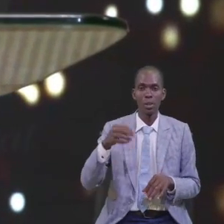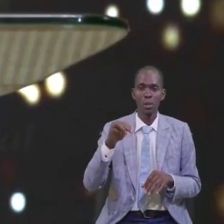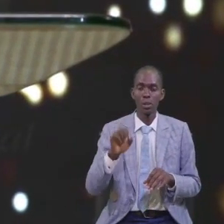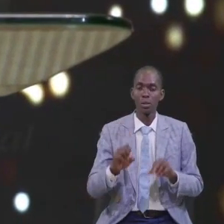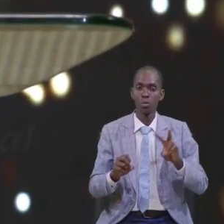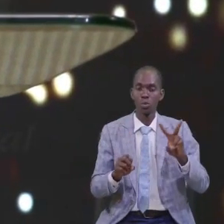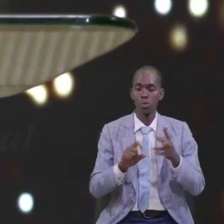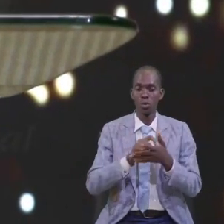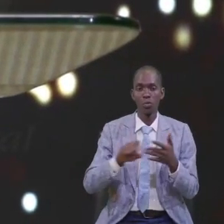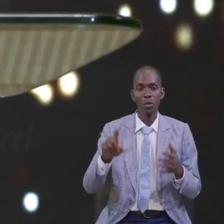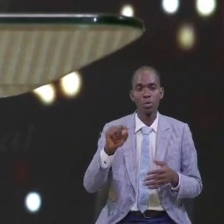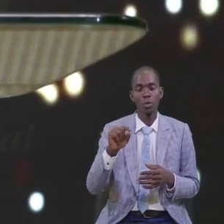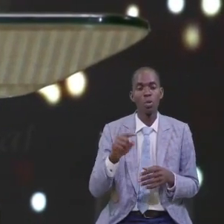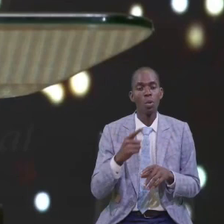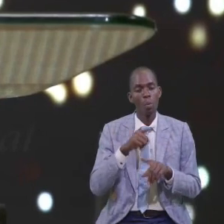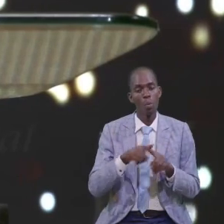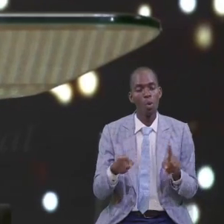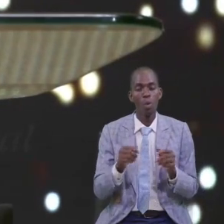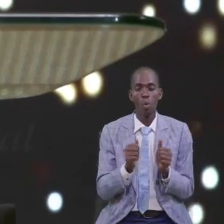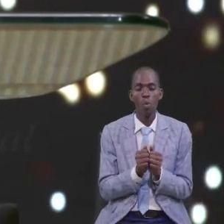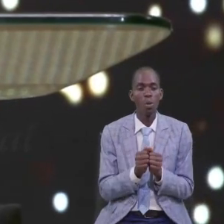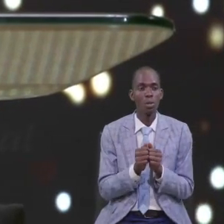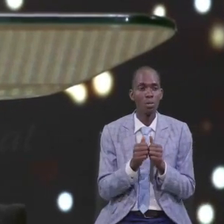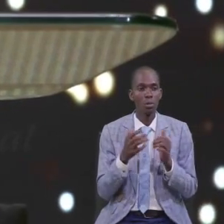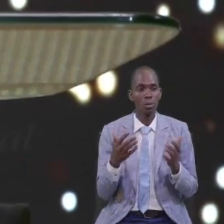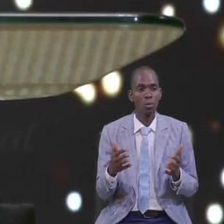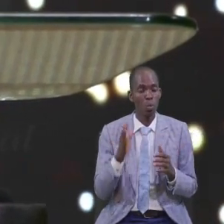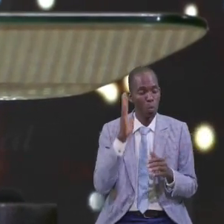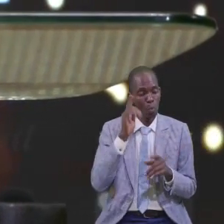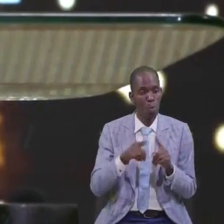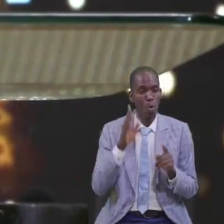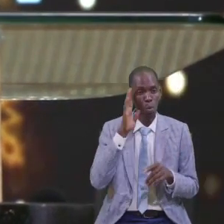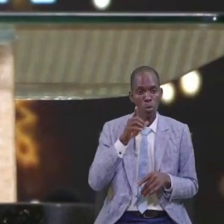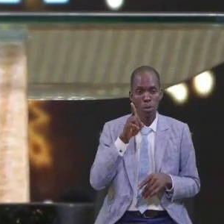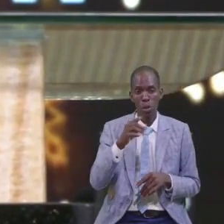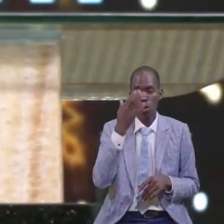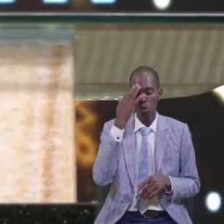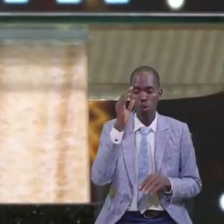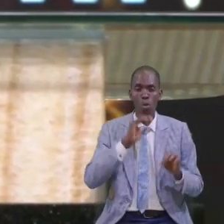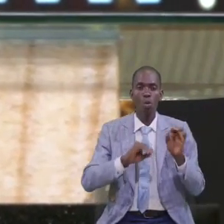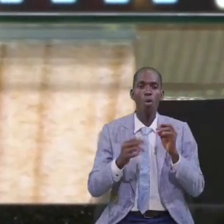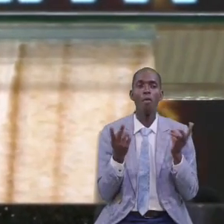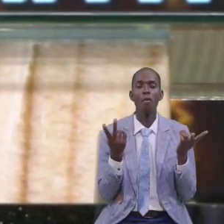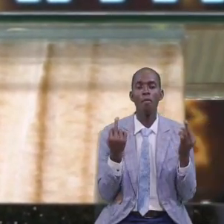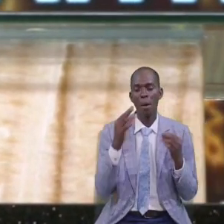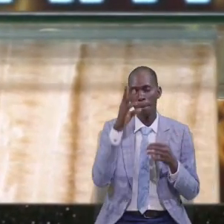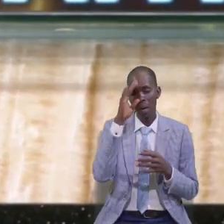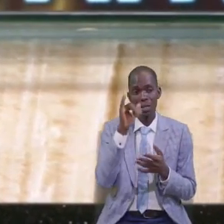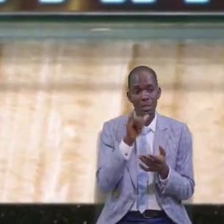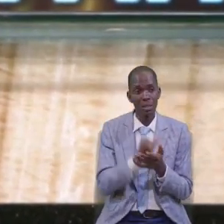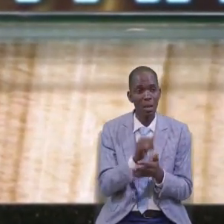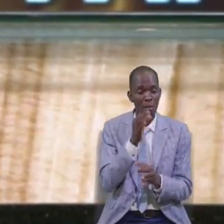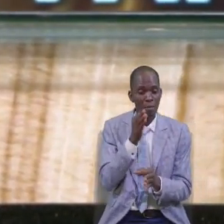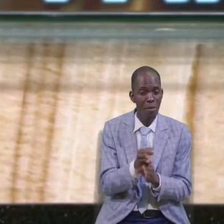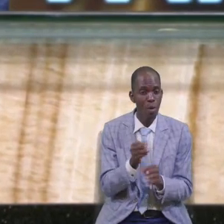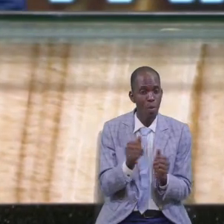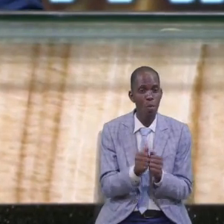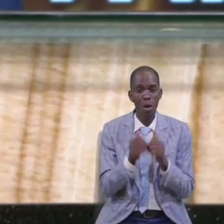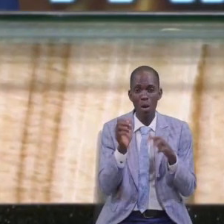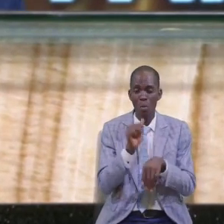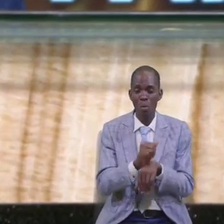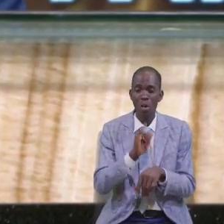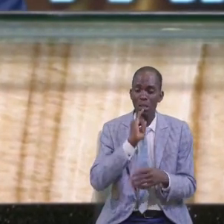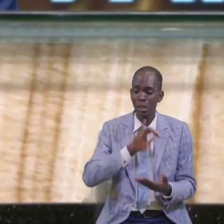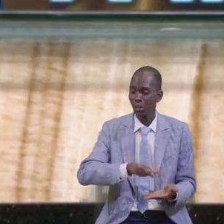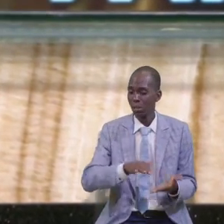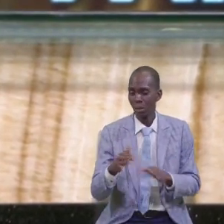it says, but wilt thou know, O vain man, that faith without works is dead? We